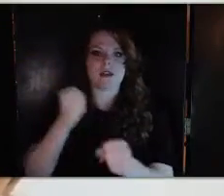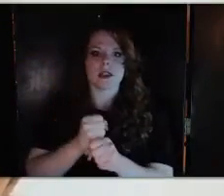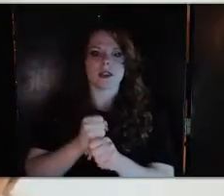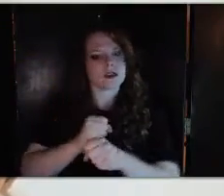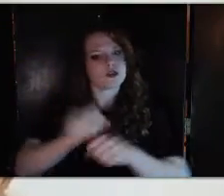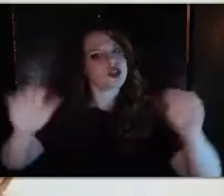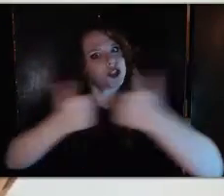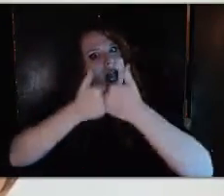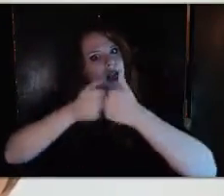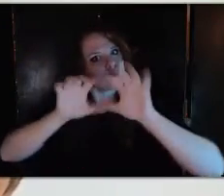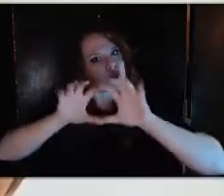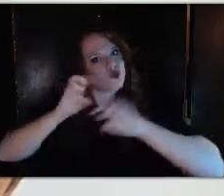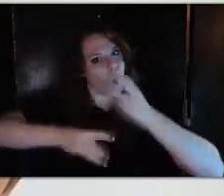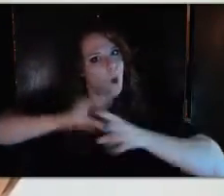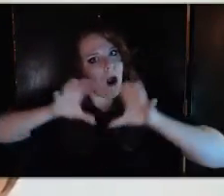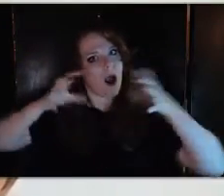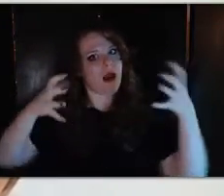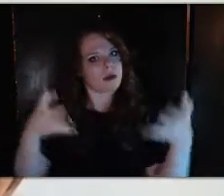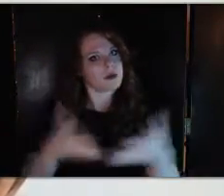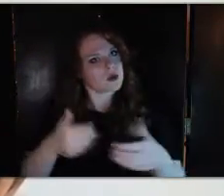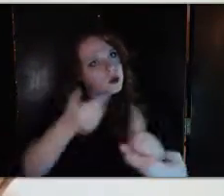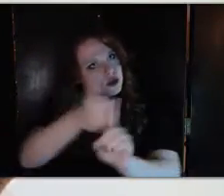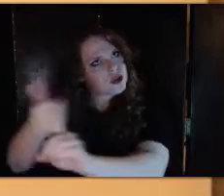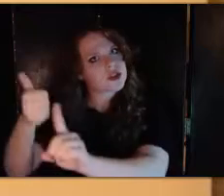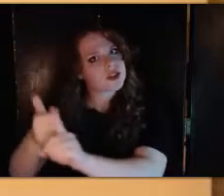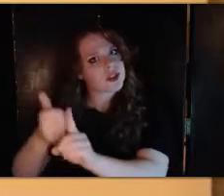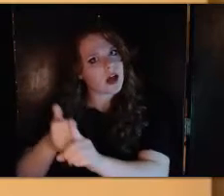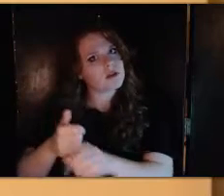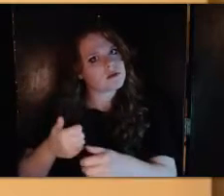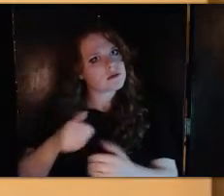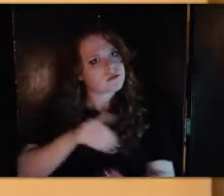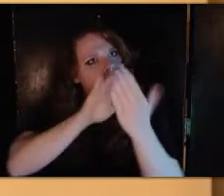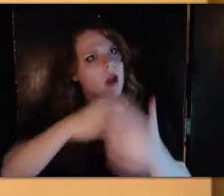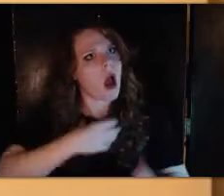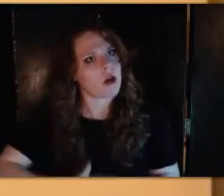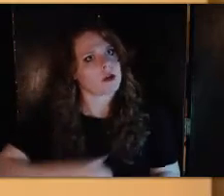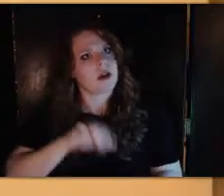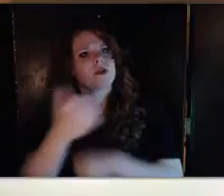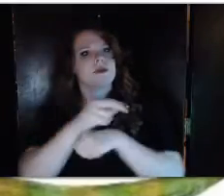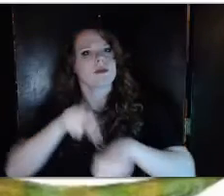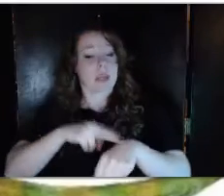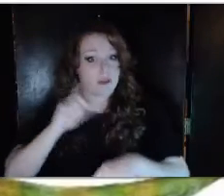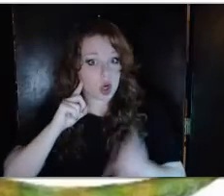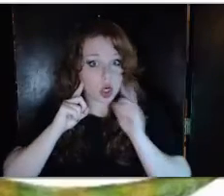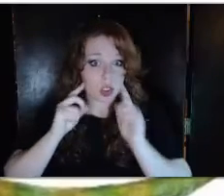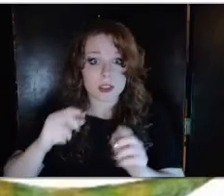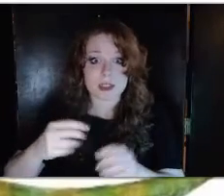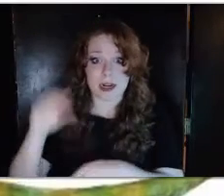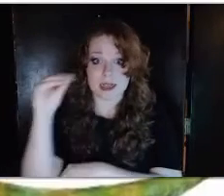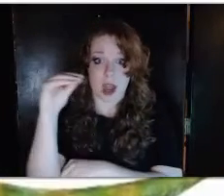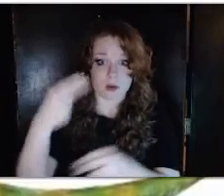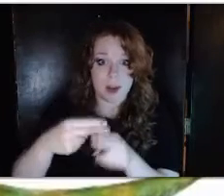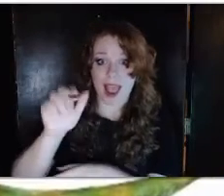all nations to confront hunger in every country. Have you ever heard of an Allosaurus? This dinosaur is